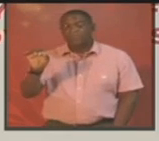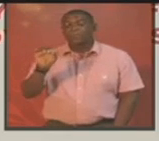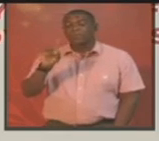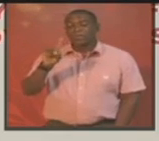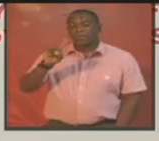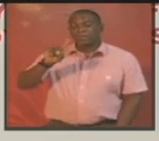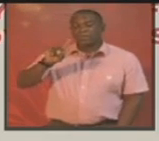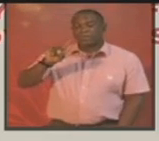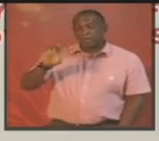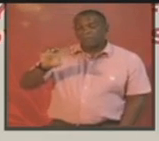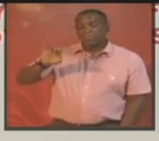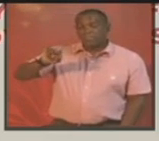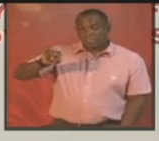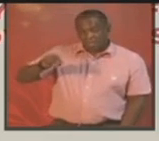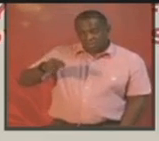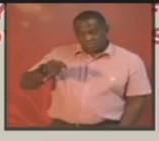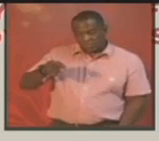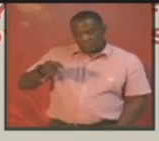doses.